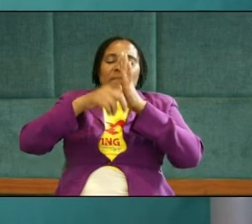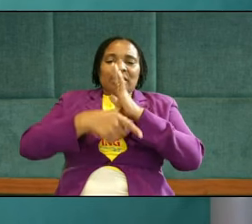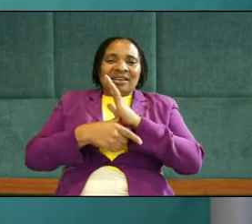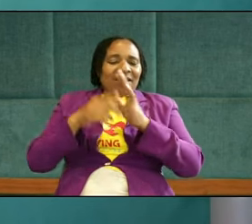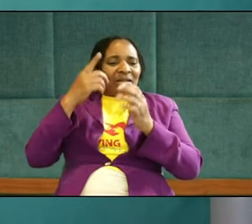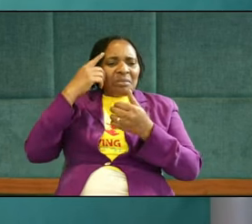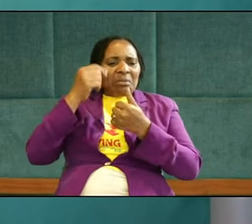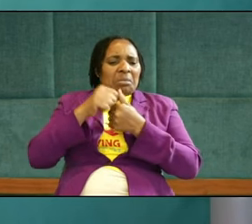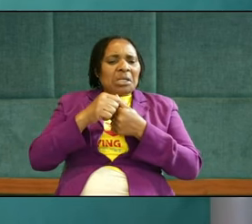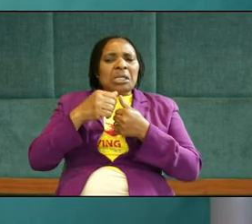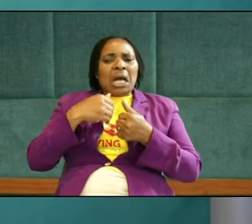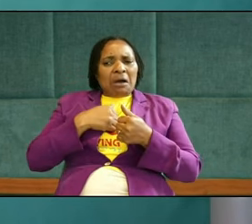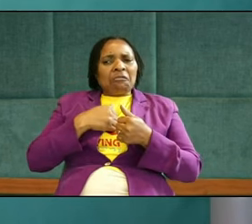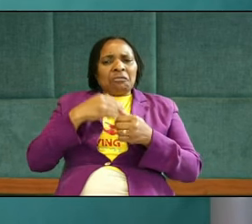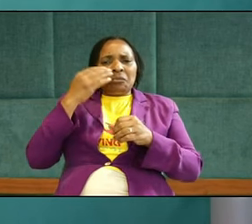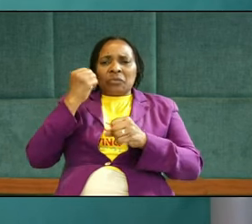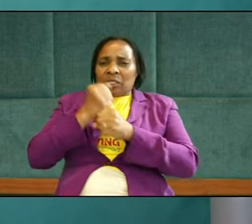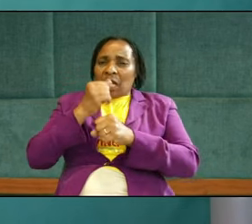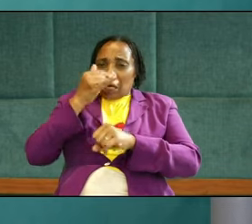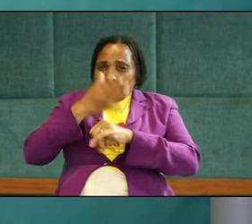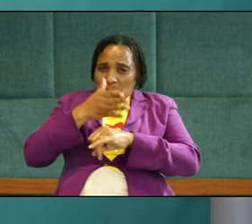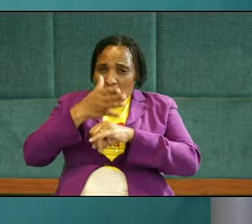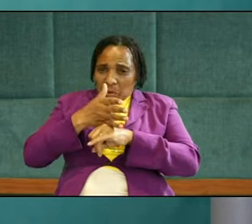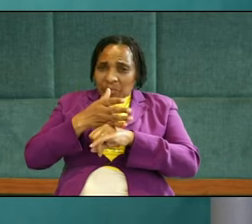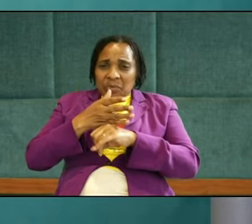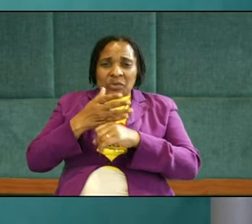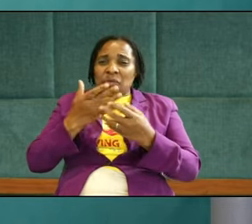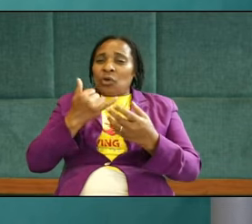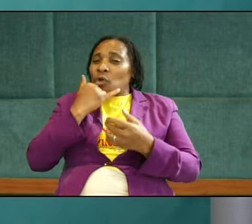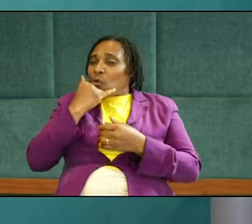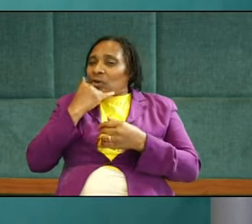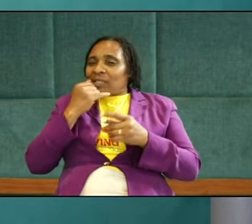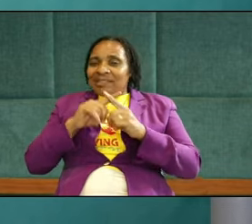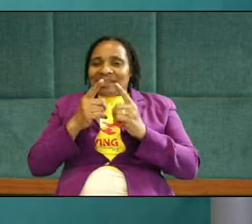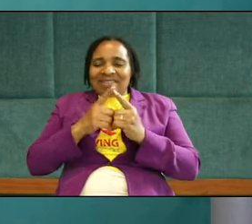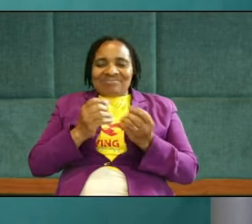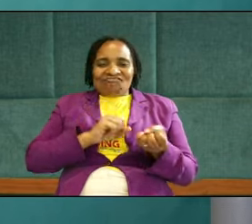he realized he had a fault, and he changed. True. I think that's,